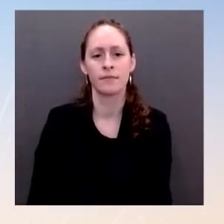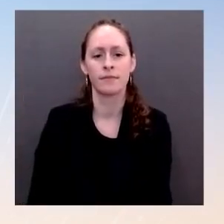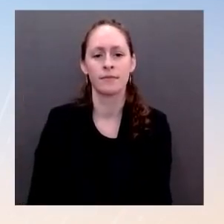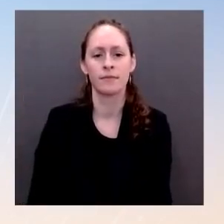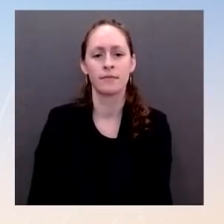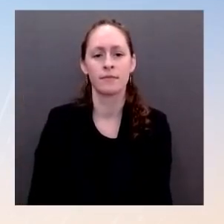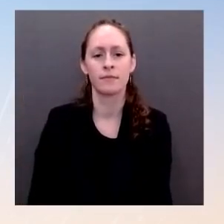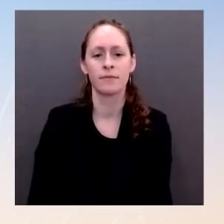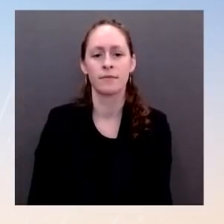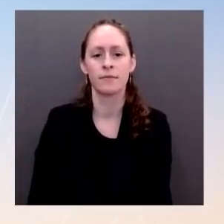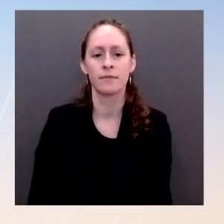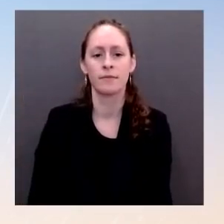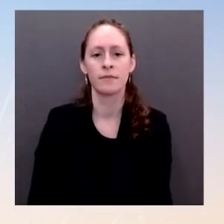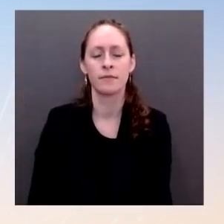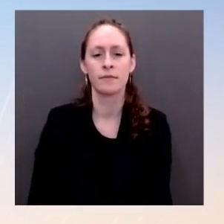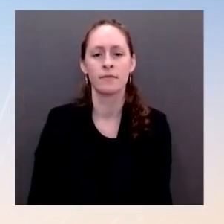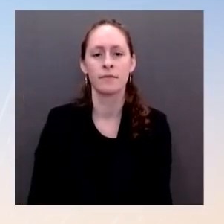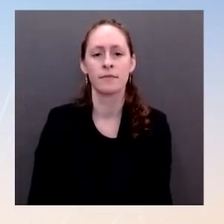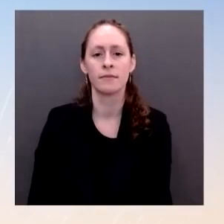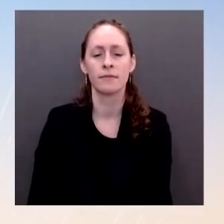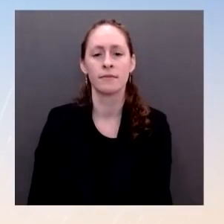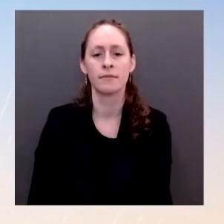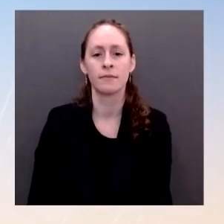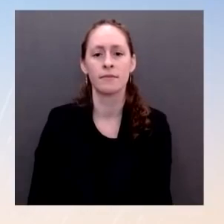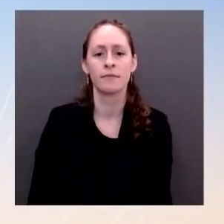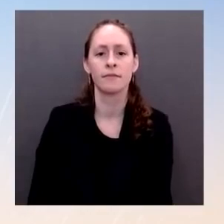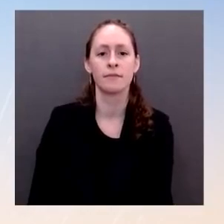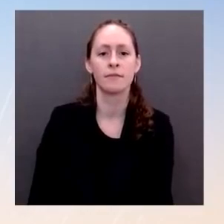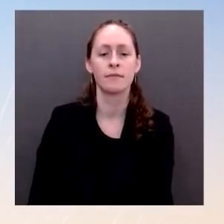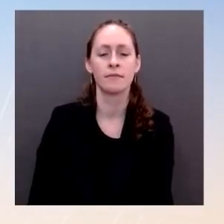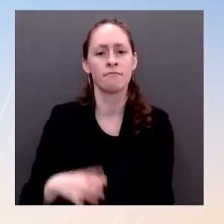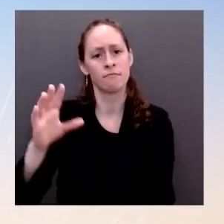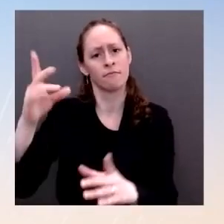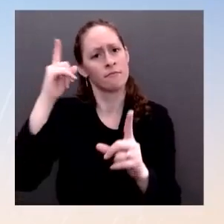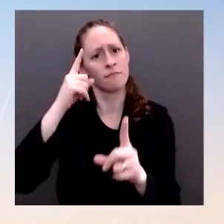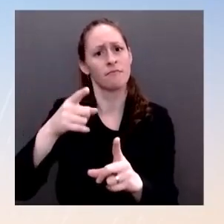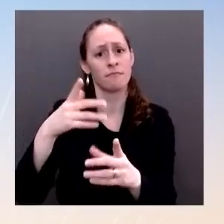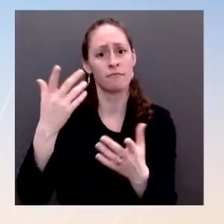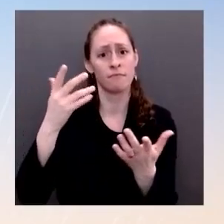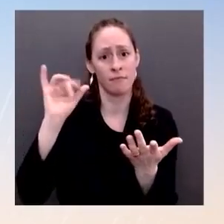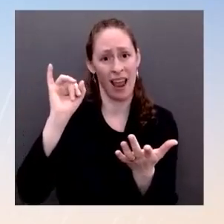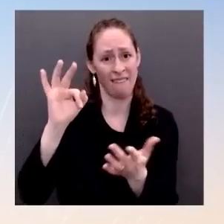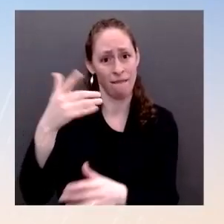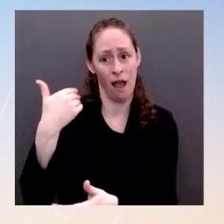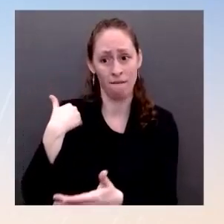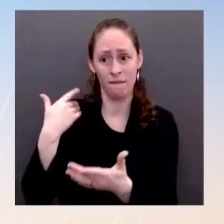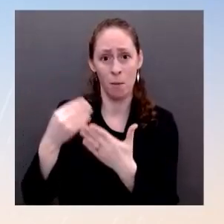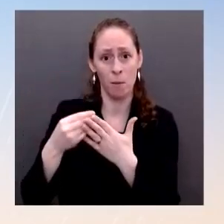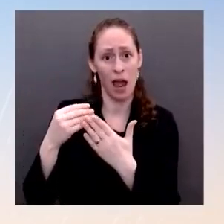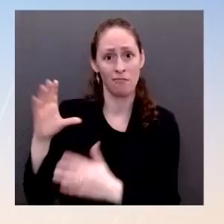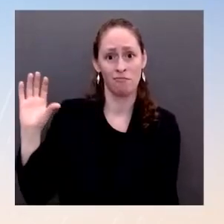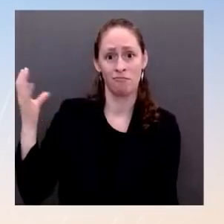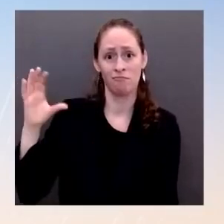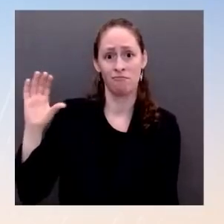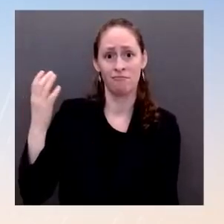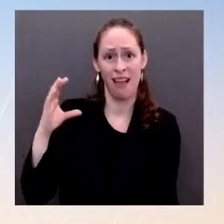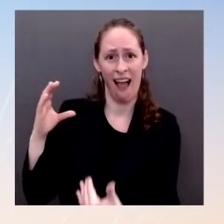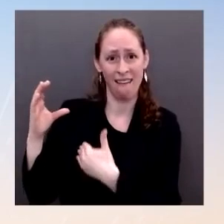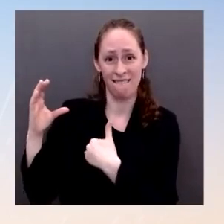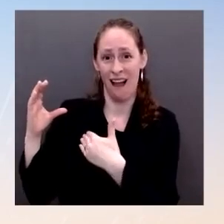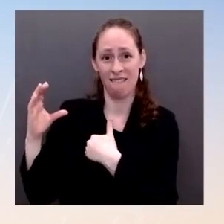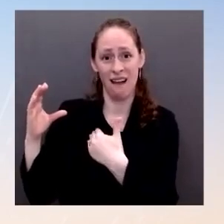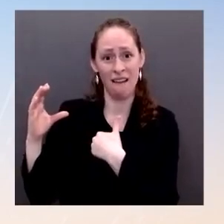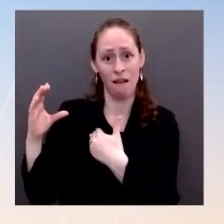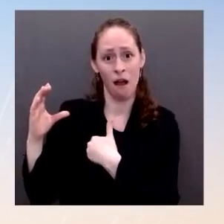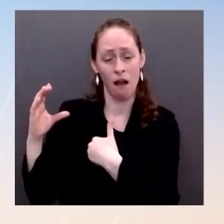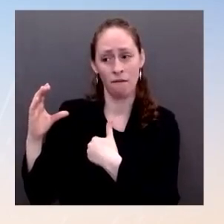now for any school that has some left, or maybe some haven't spent all of it, and I'll get to that in a moment. And it's important for any of these school